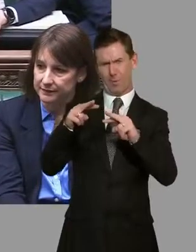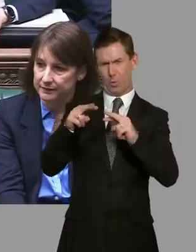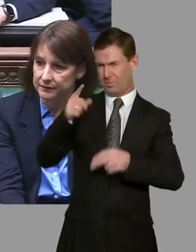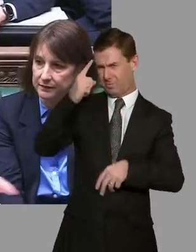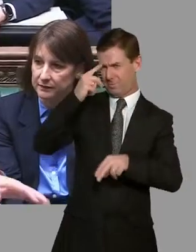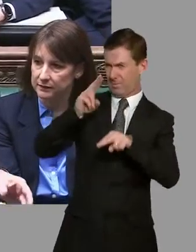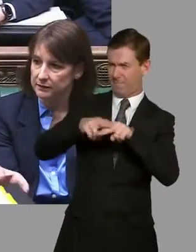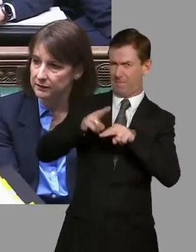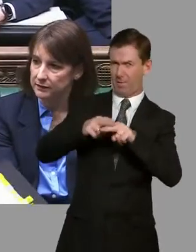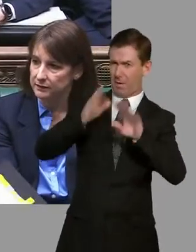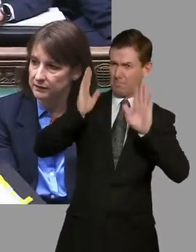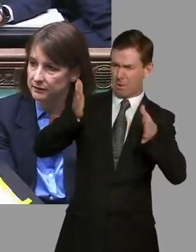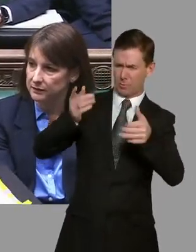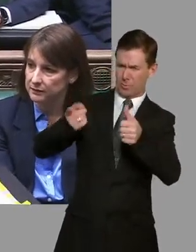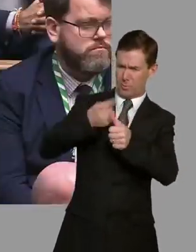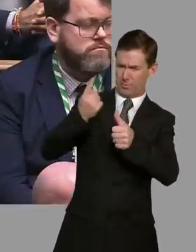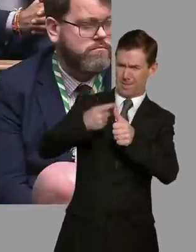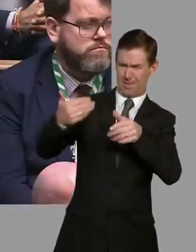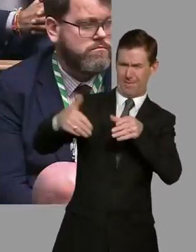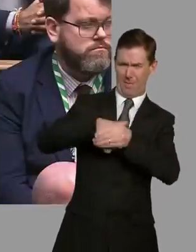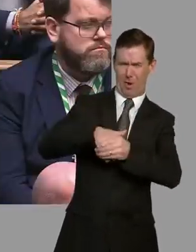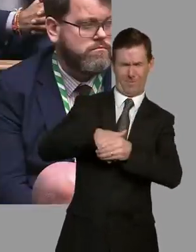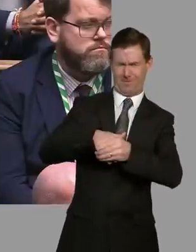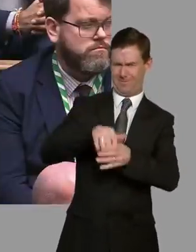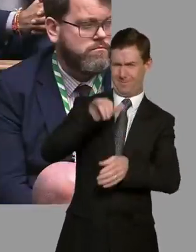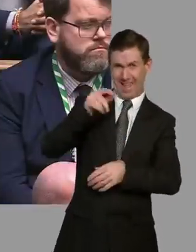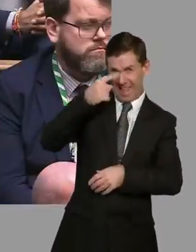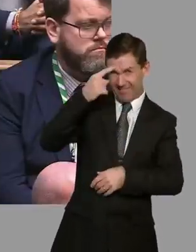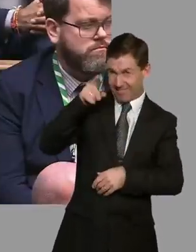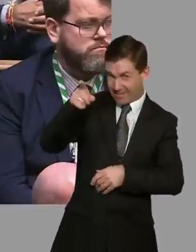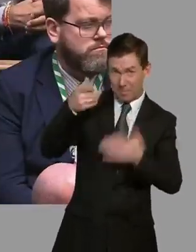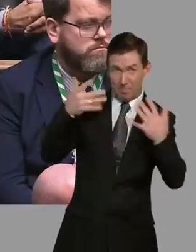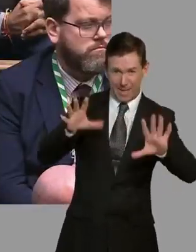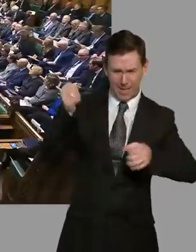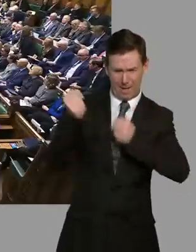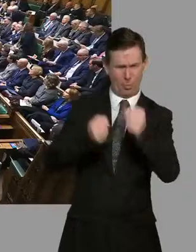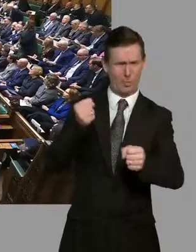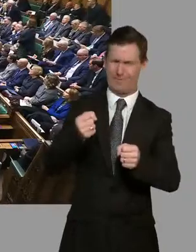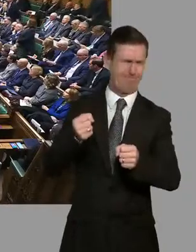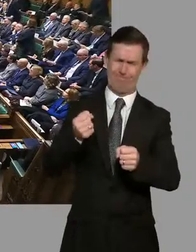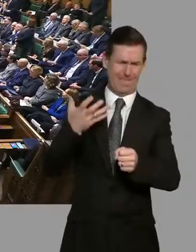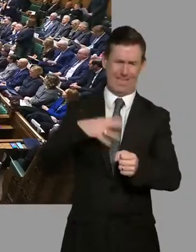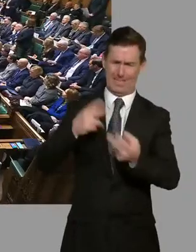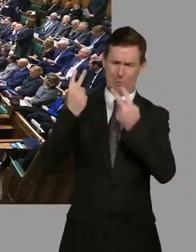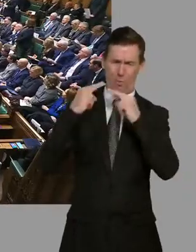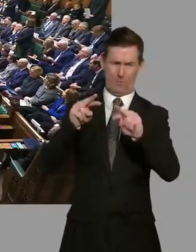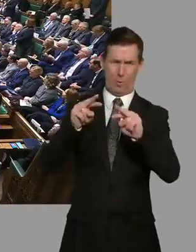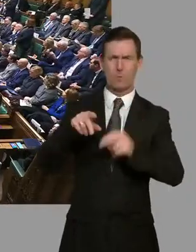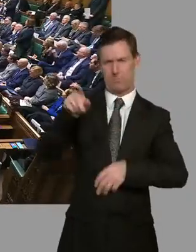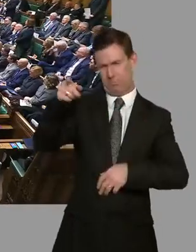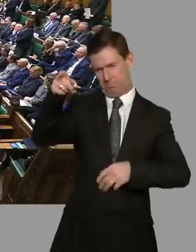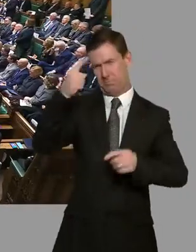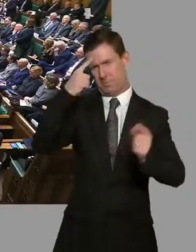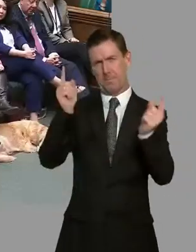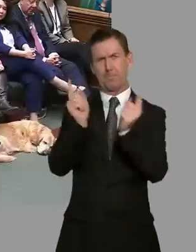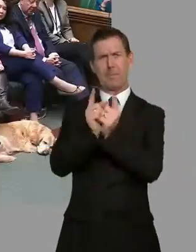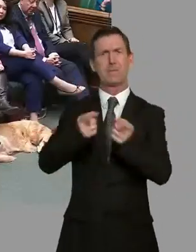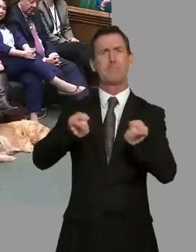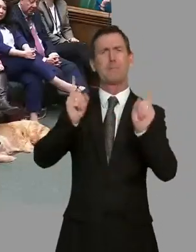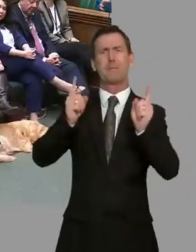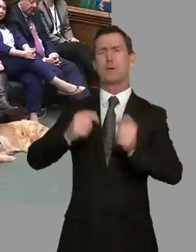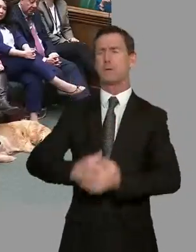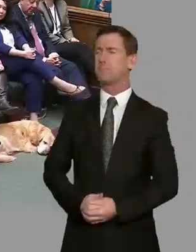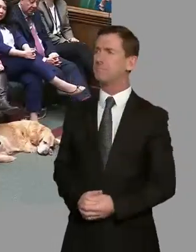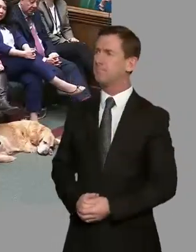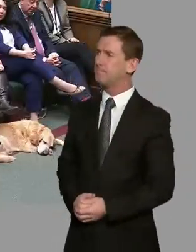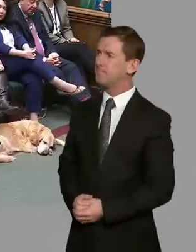course. And I'll make sure that he meets the relevant minister to discuss this further. Christine Jolly. Thank you very much, Mr. Speaker. And can I associate